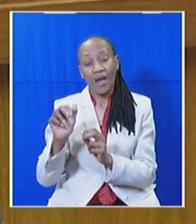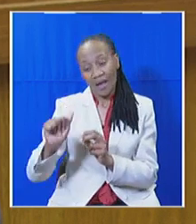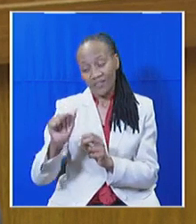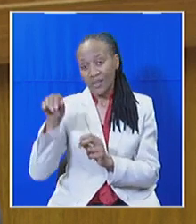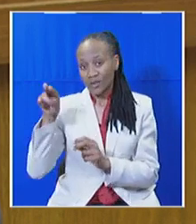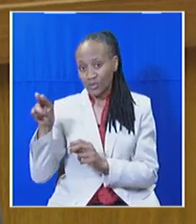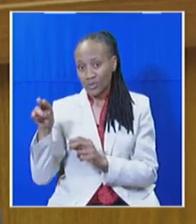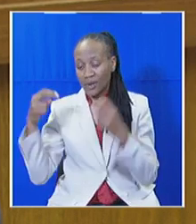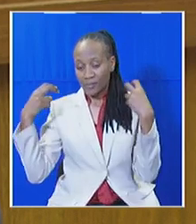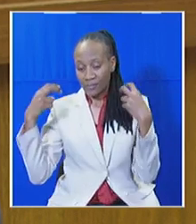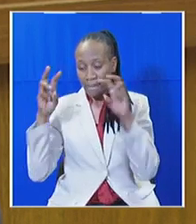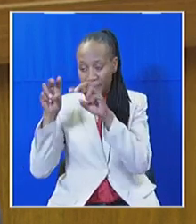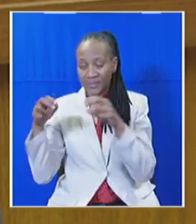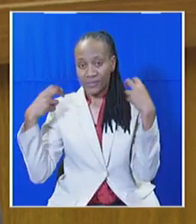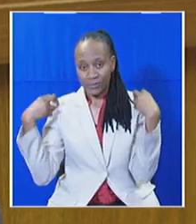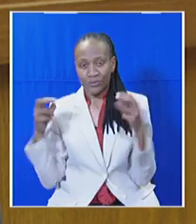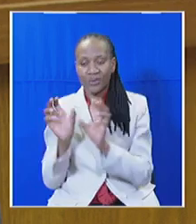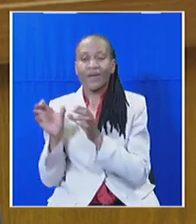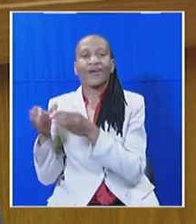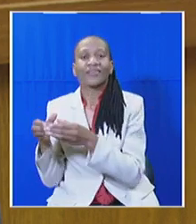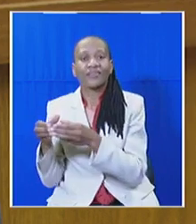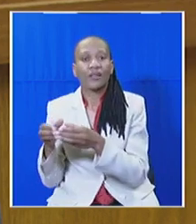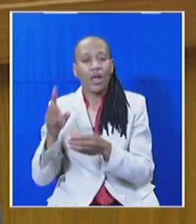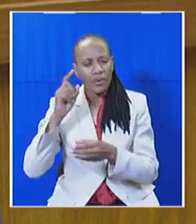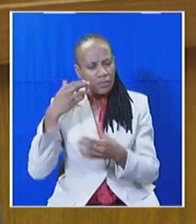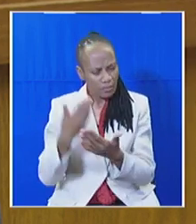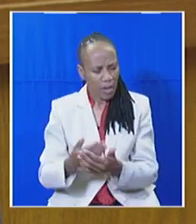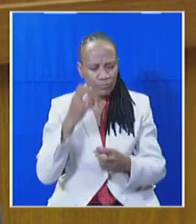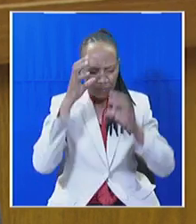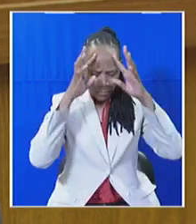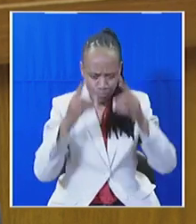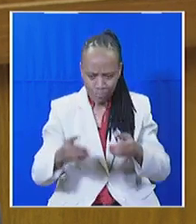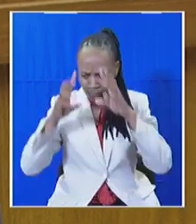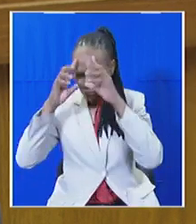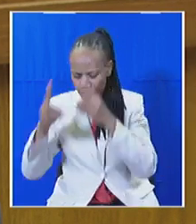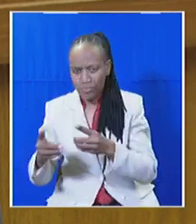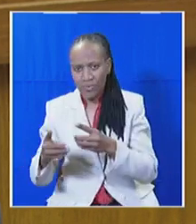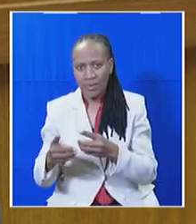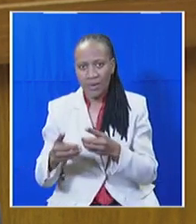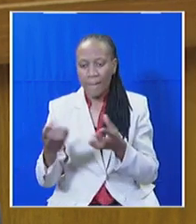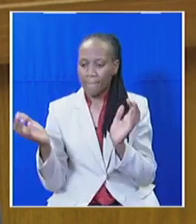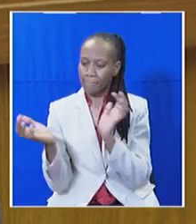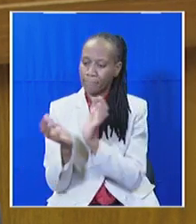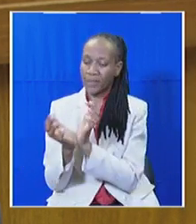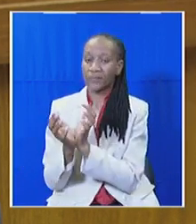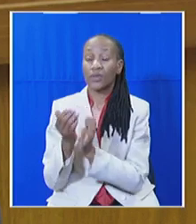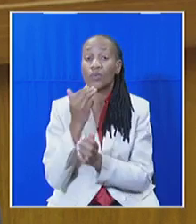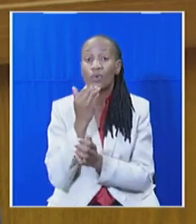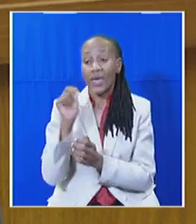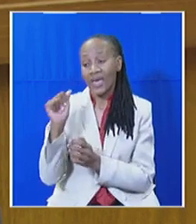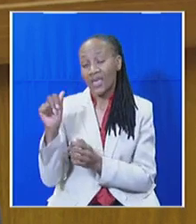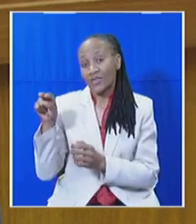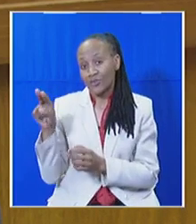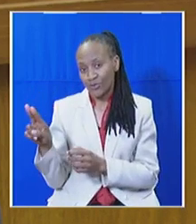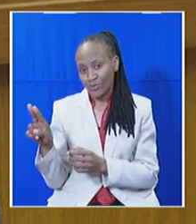and taking decisions before the AU pronouncements itself